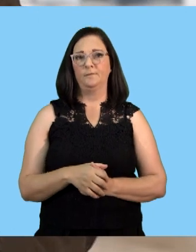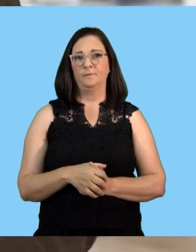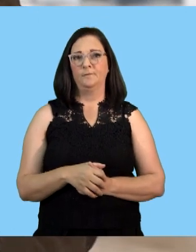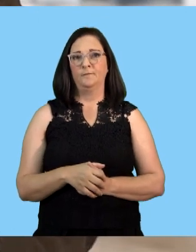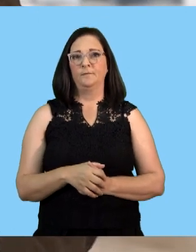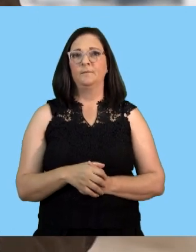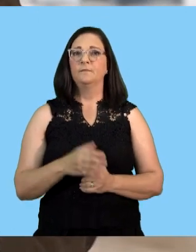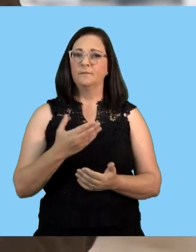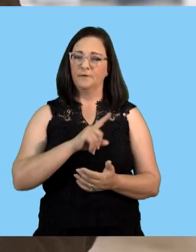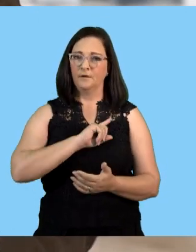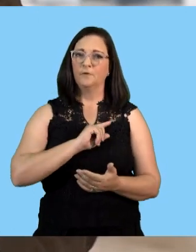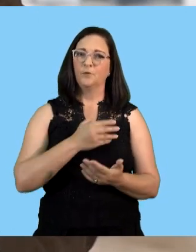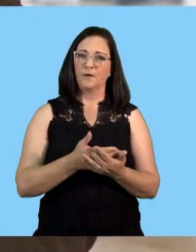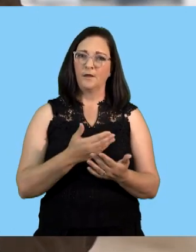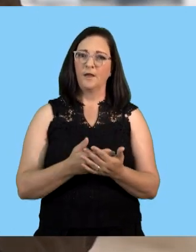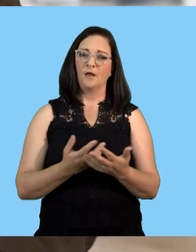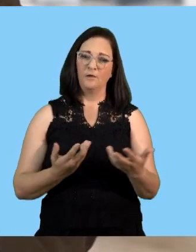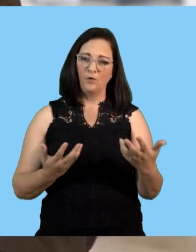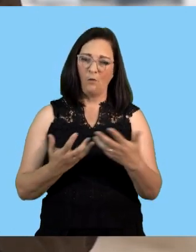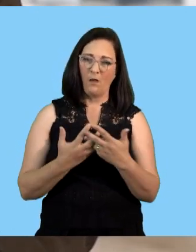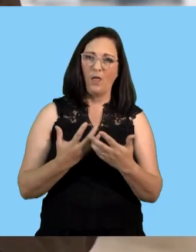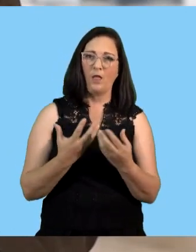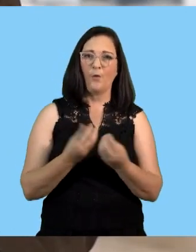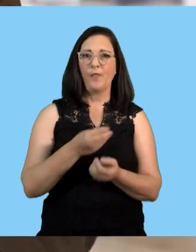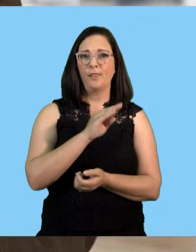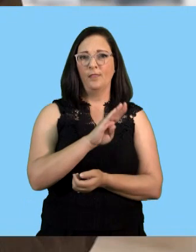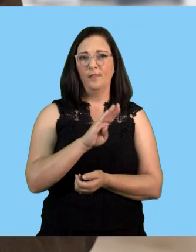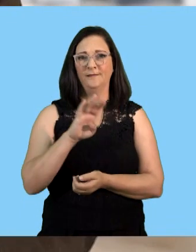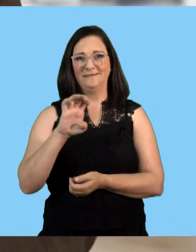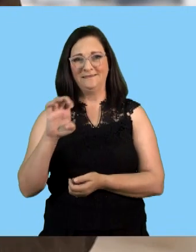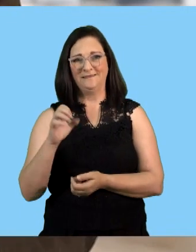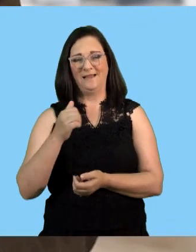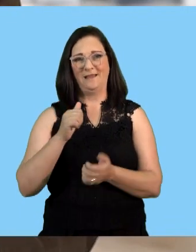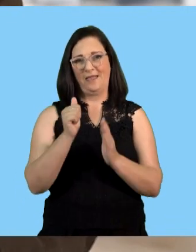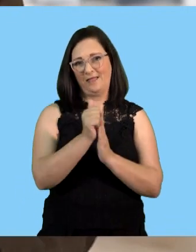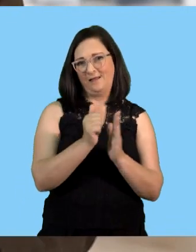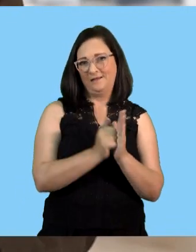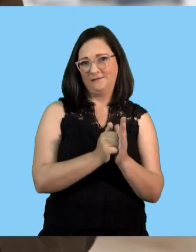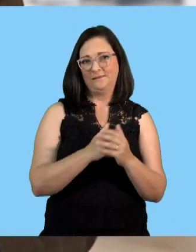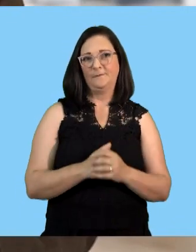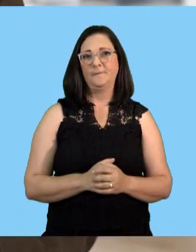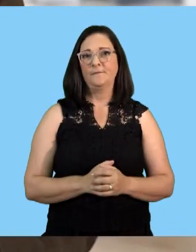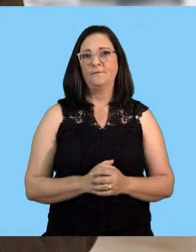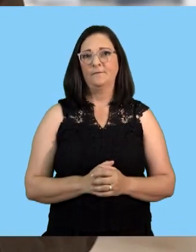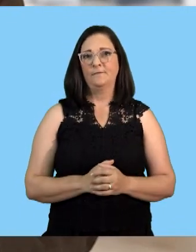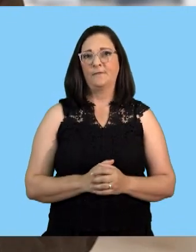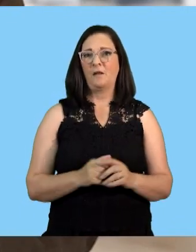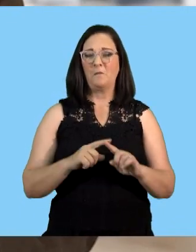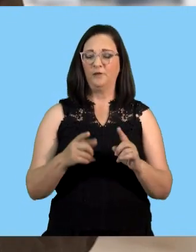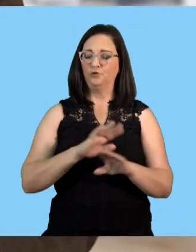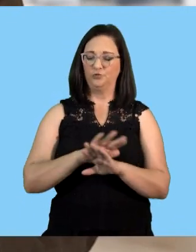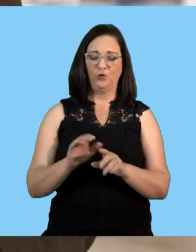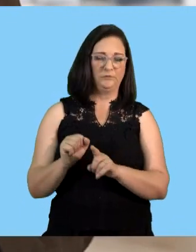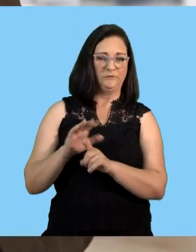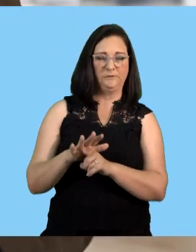with the BBBEE Act in order for us to avoid those penalties, or in order for us not to be